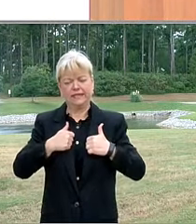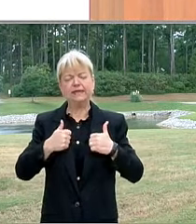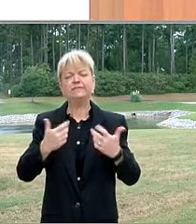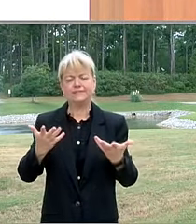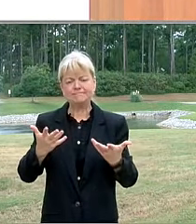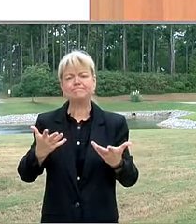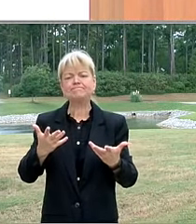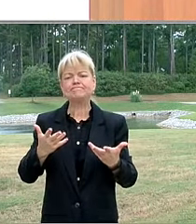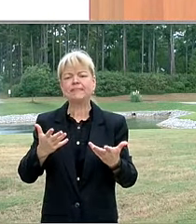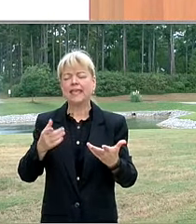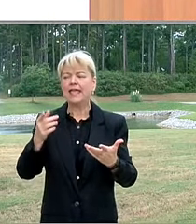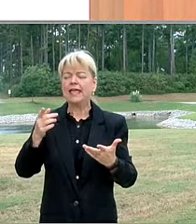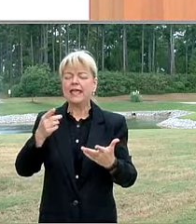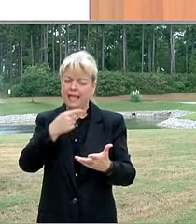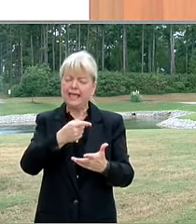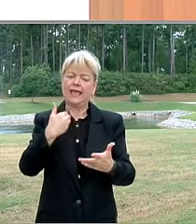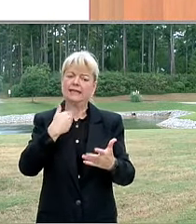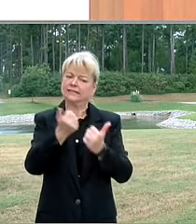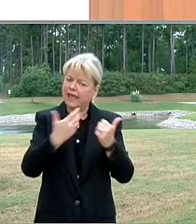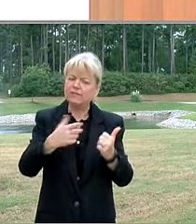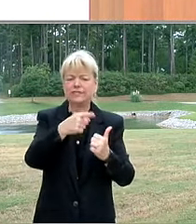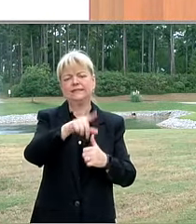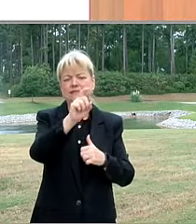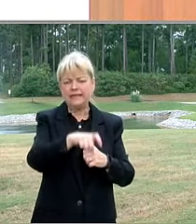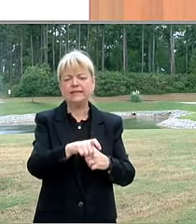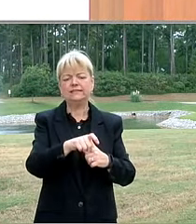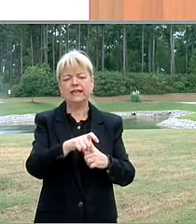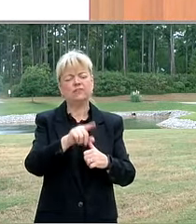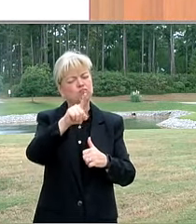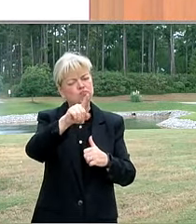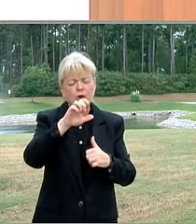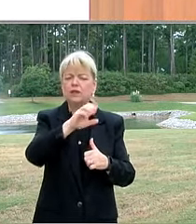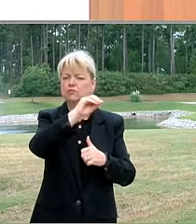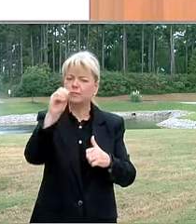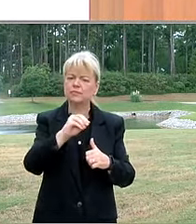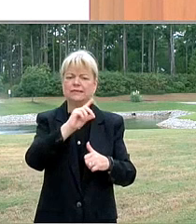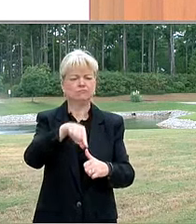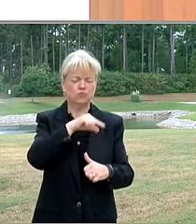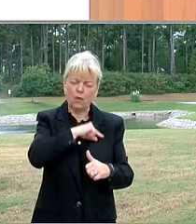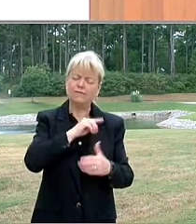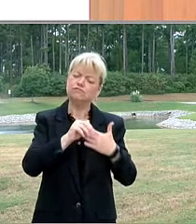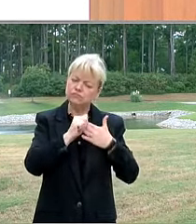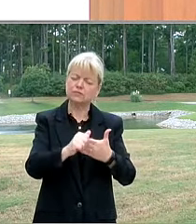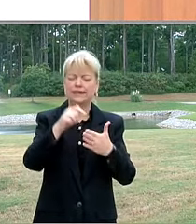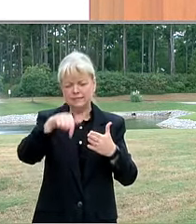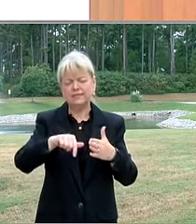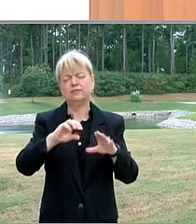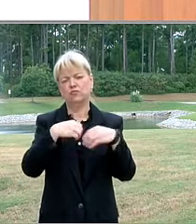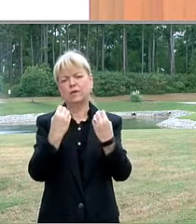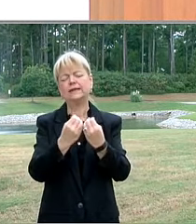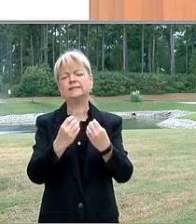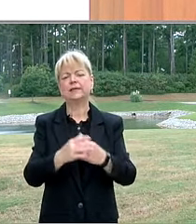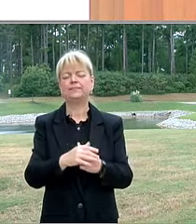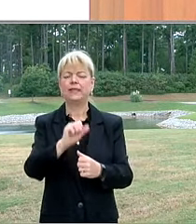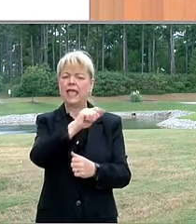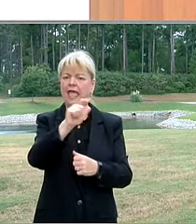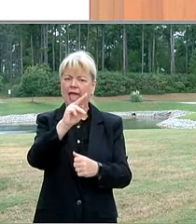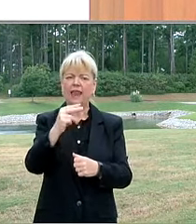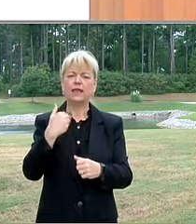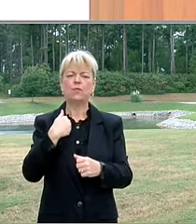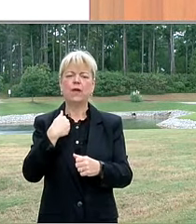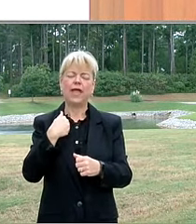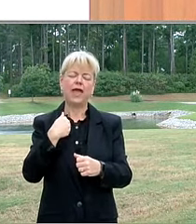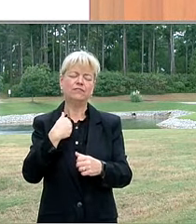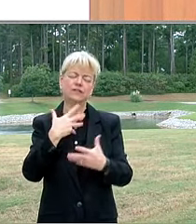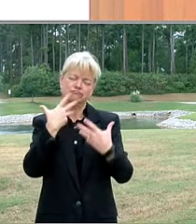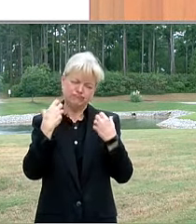got everything he needs, and he is 100% qualified to lead this organization. Alan, we have the utmost